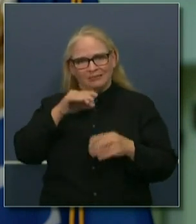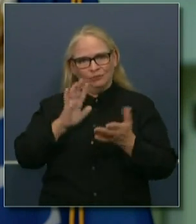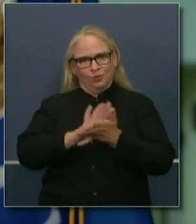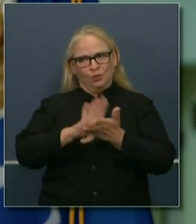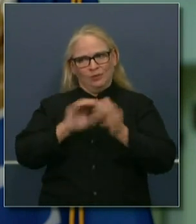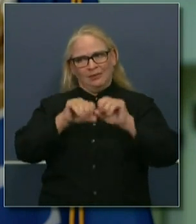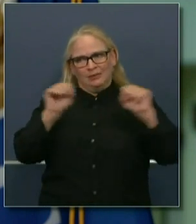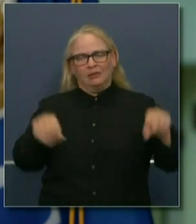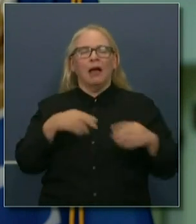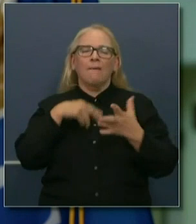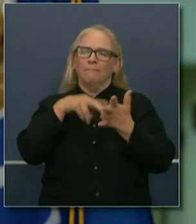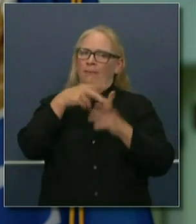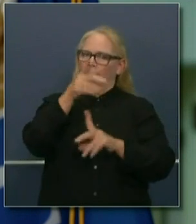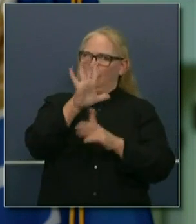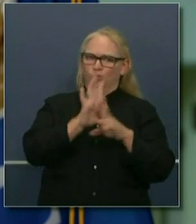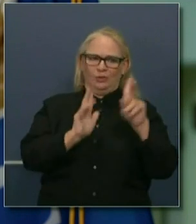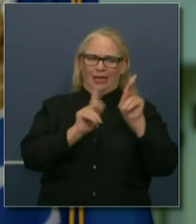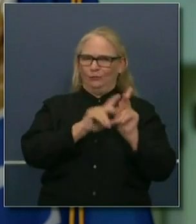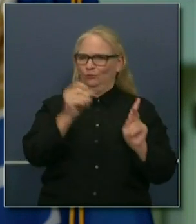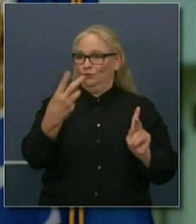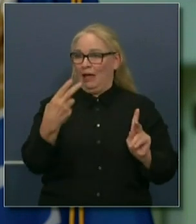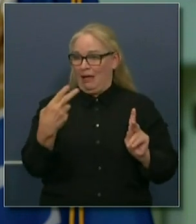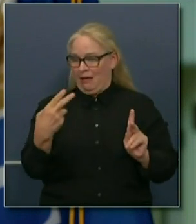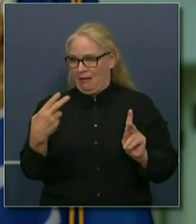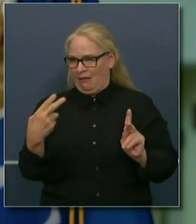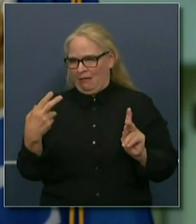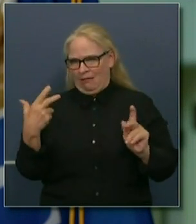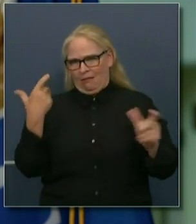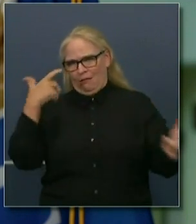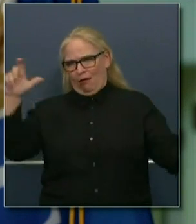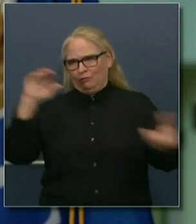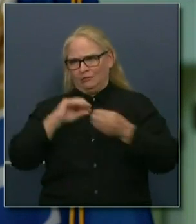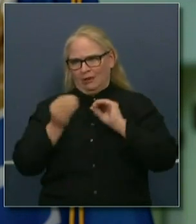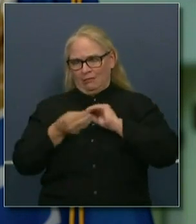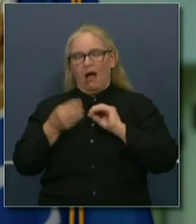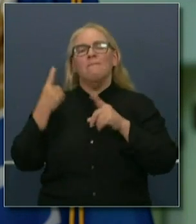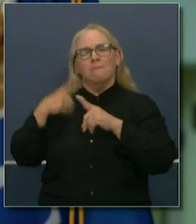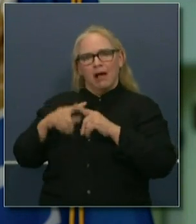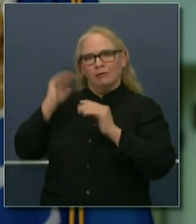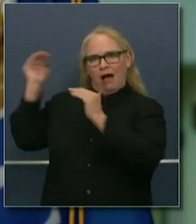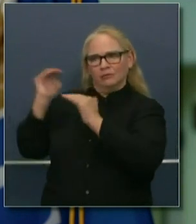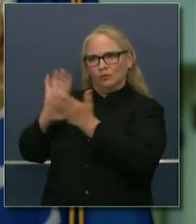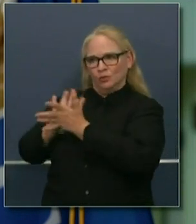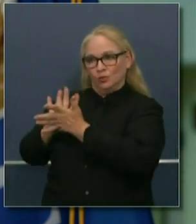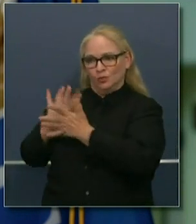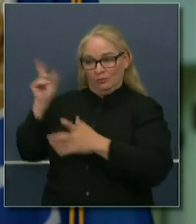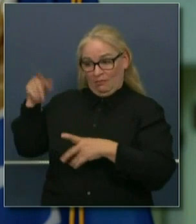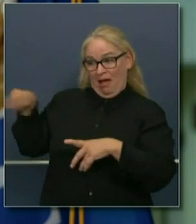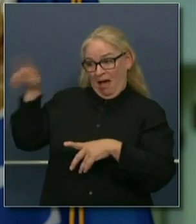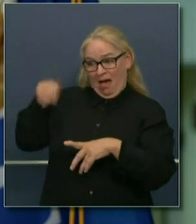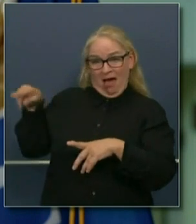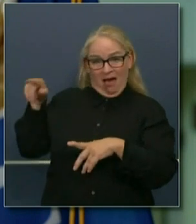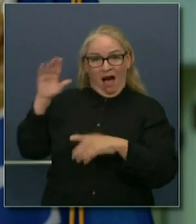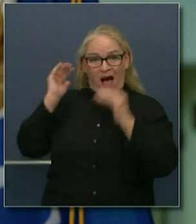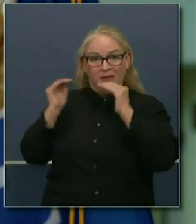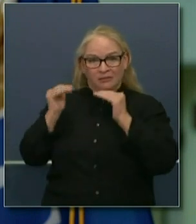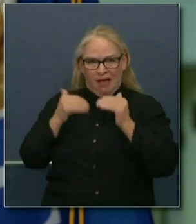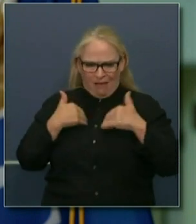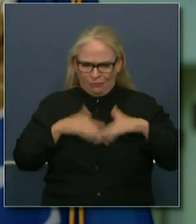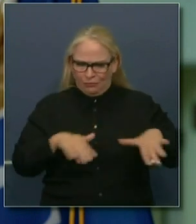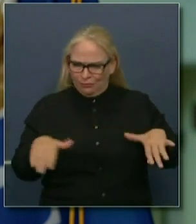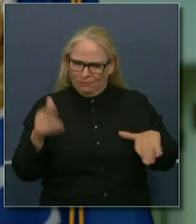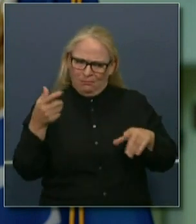some 625,000 adults that support our public education system in the state